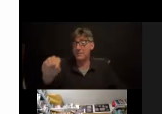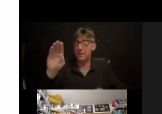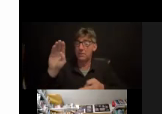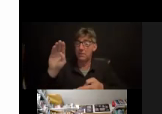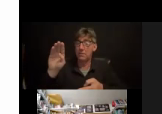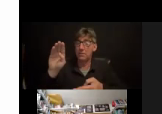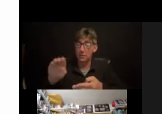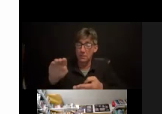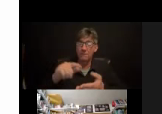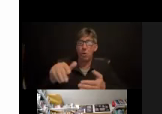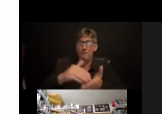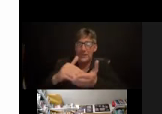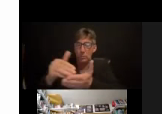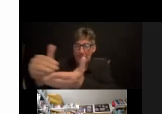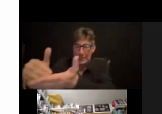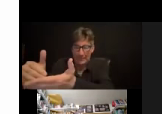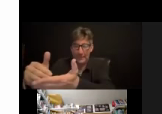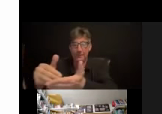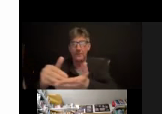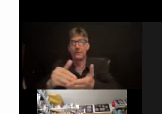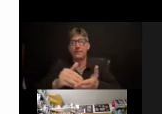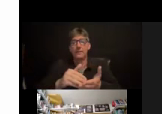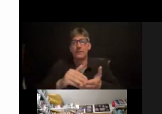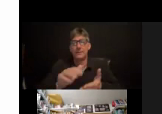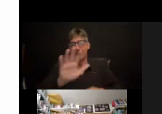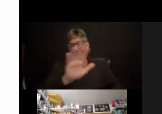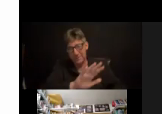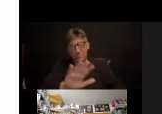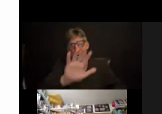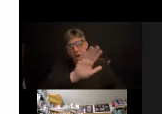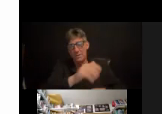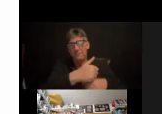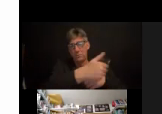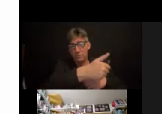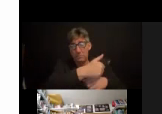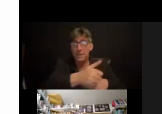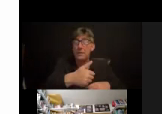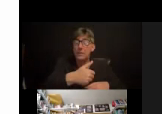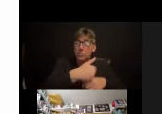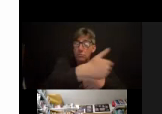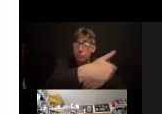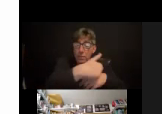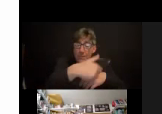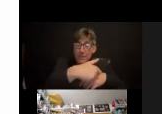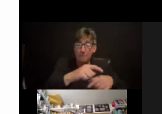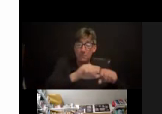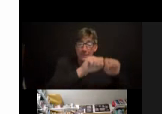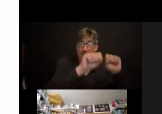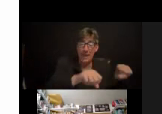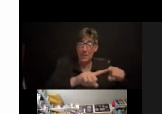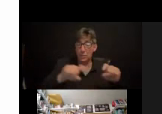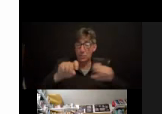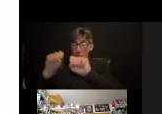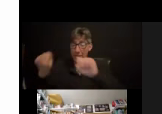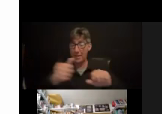proxy for trips, but in many times the total trip time is not only the time to go from station to station, but also how